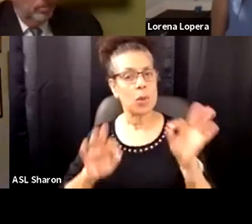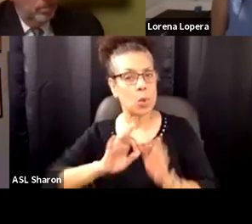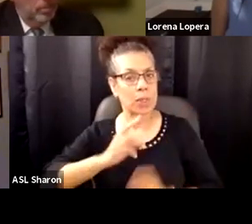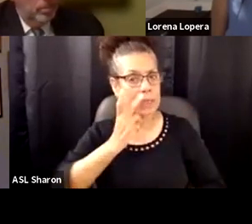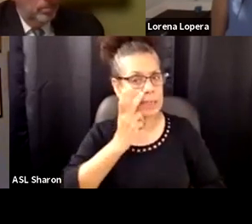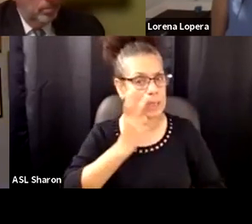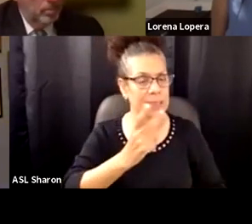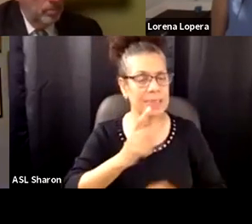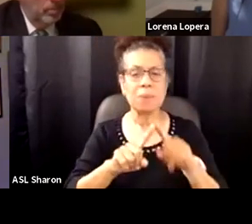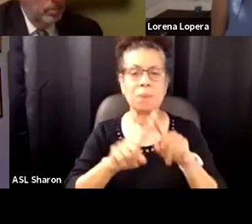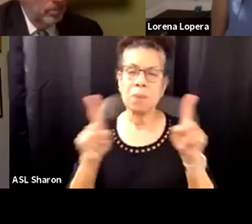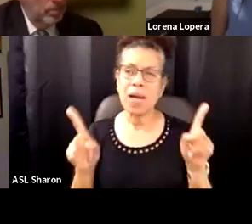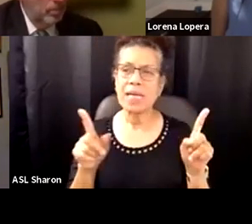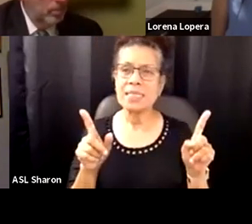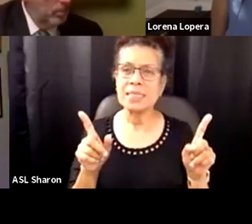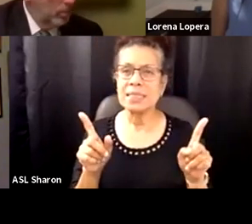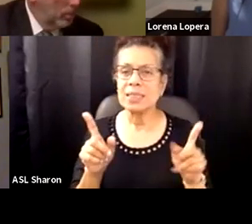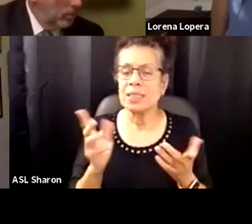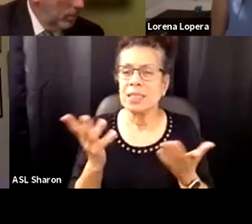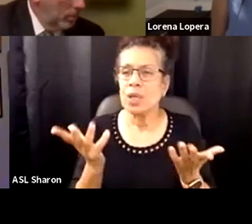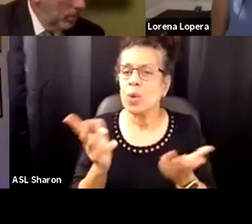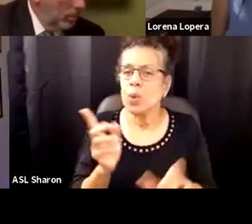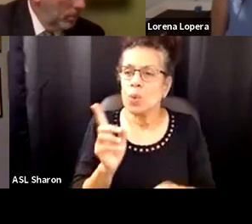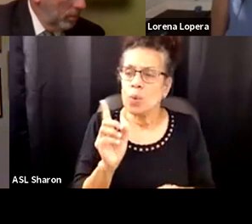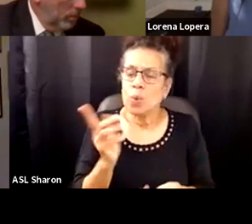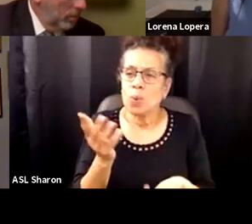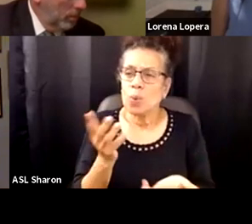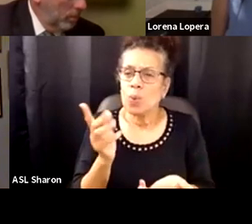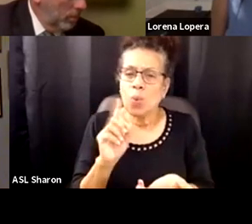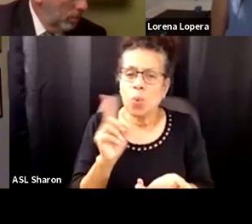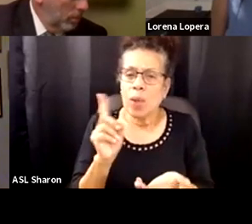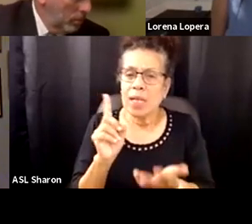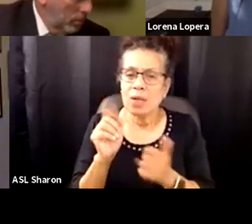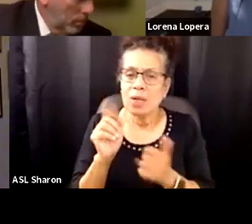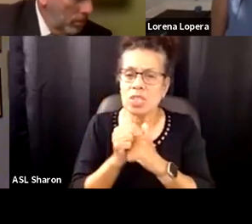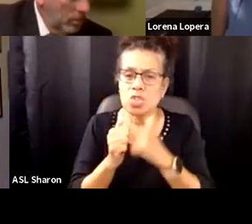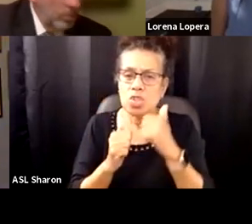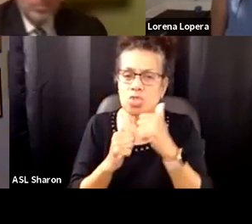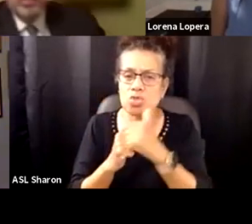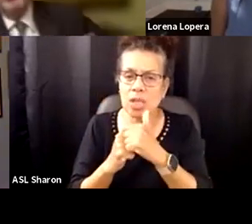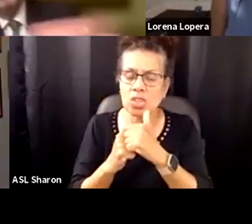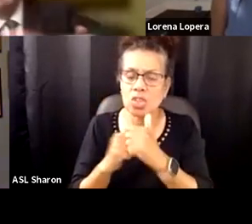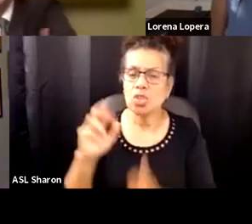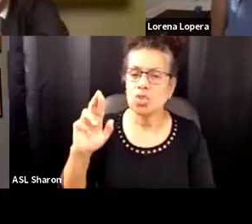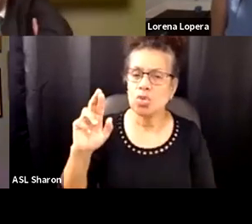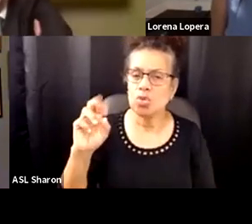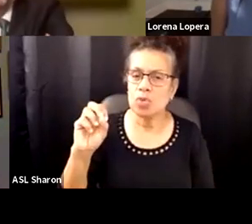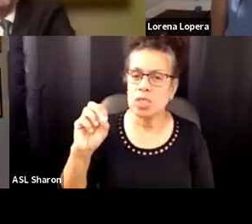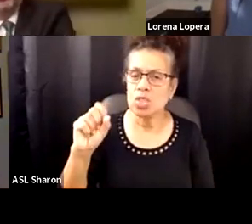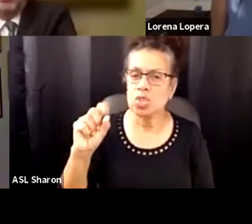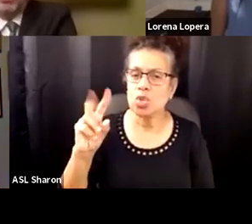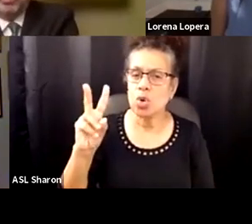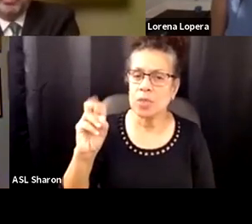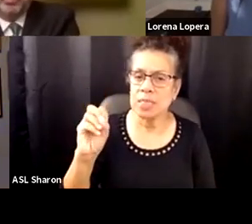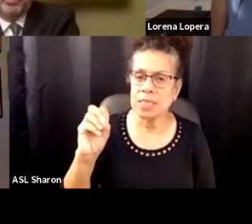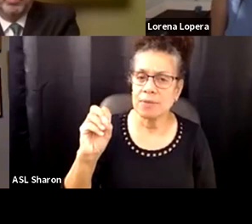wasn't sure i did pick up where the where the um structured restorative justice piece is so there's one